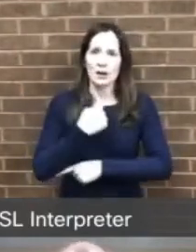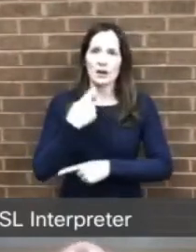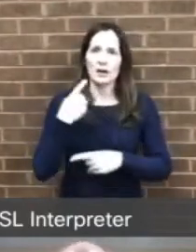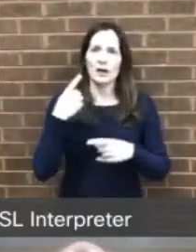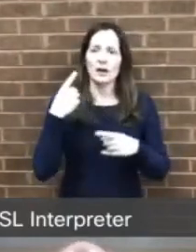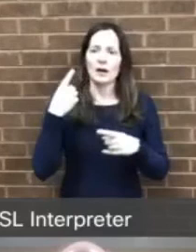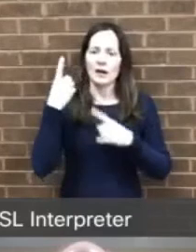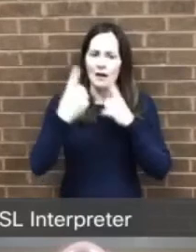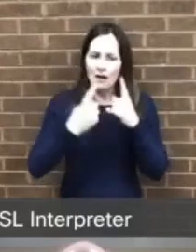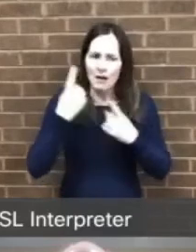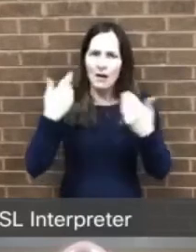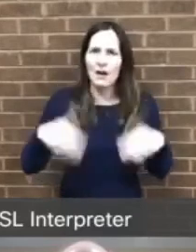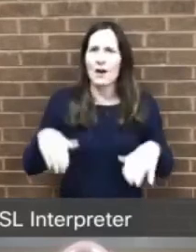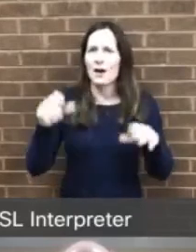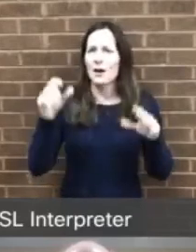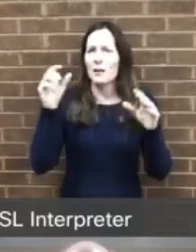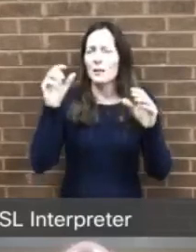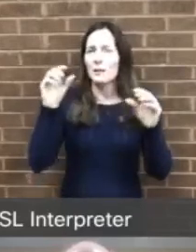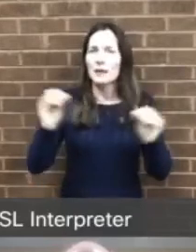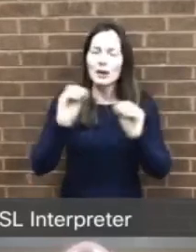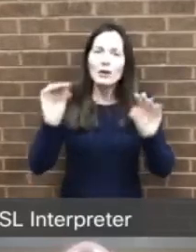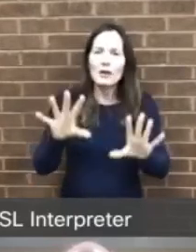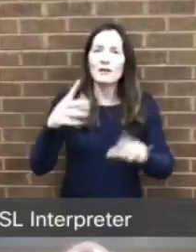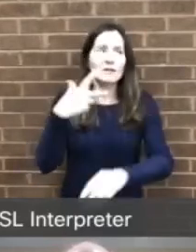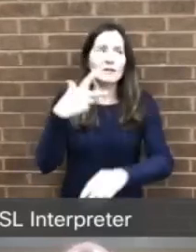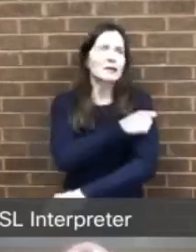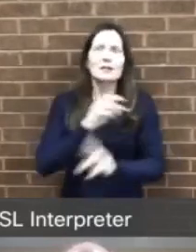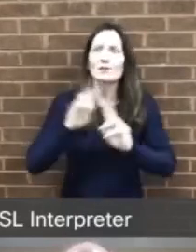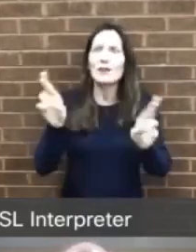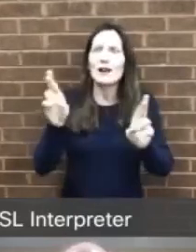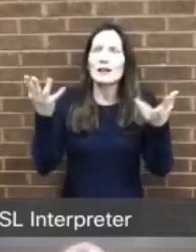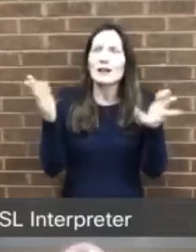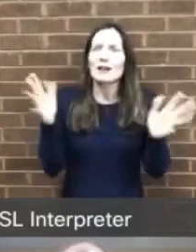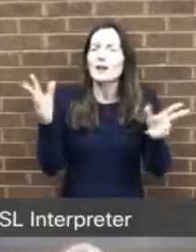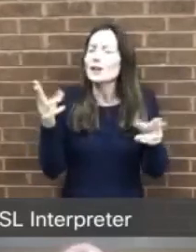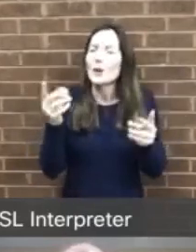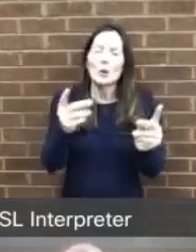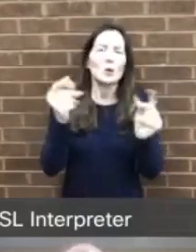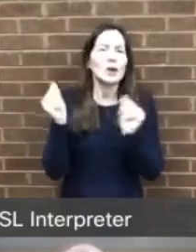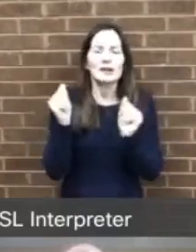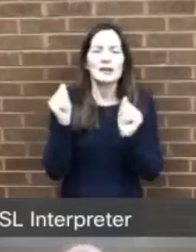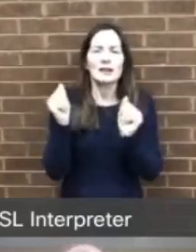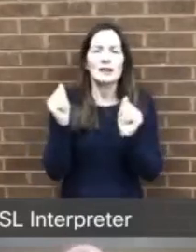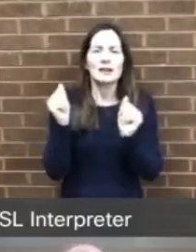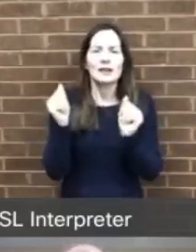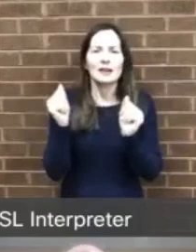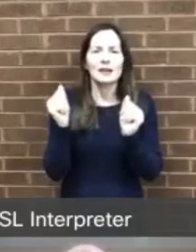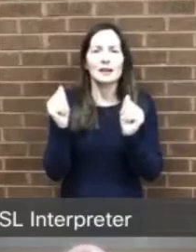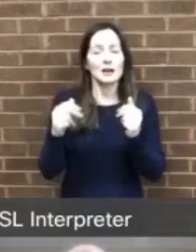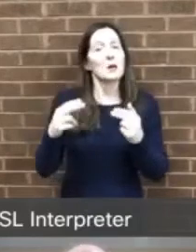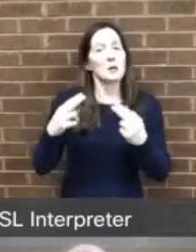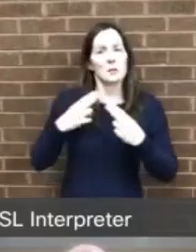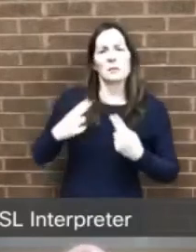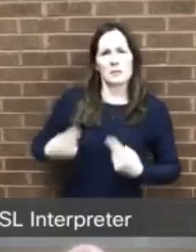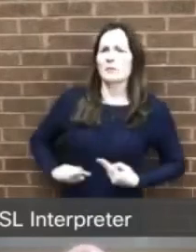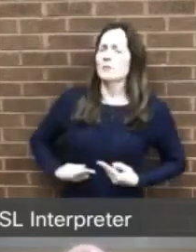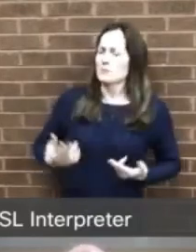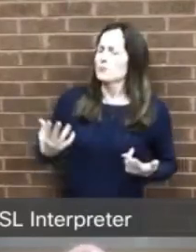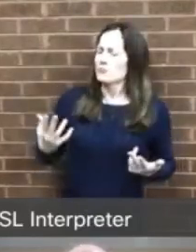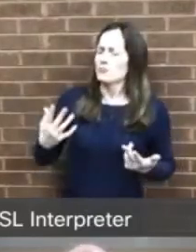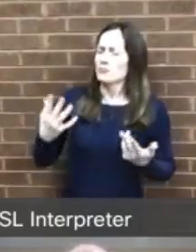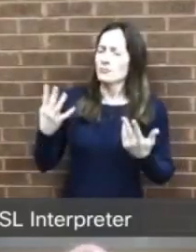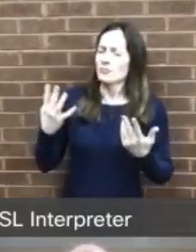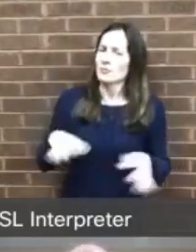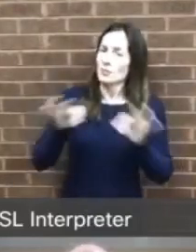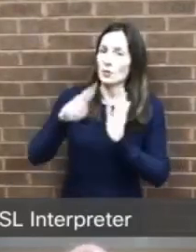vaccine coming to us so quickly, and we know that humans played a significant role, all the different scientists